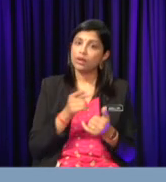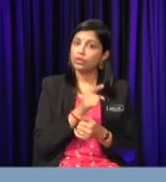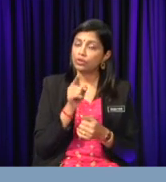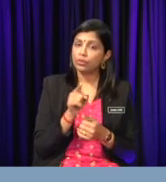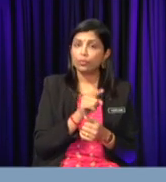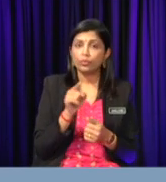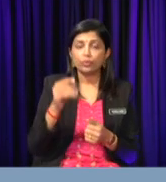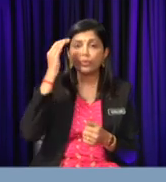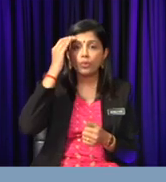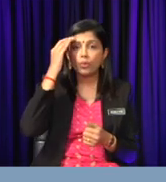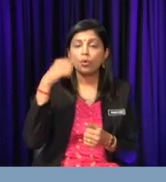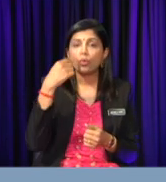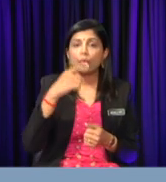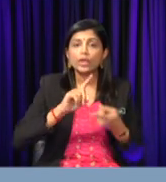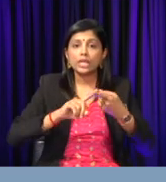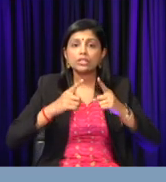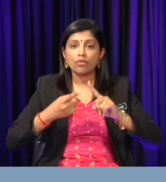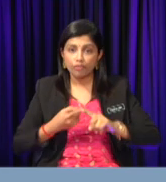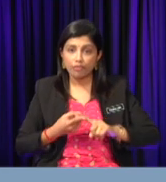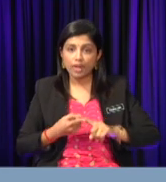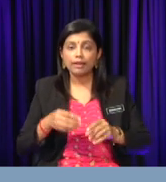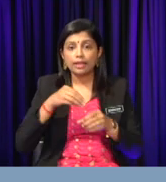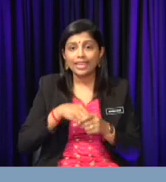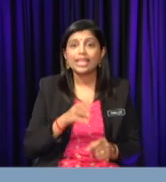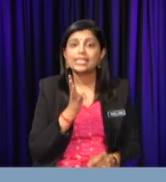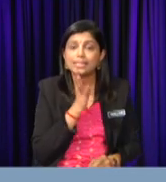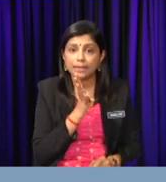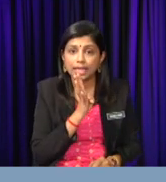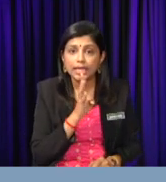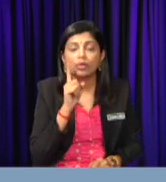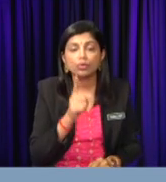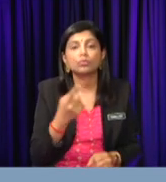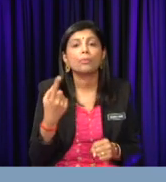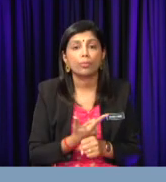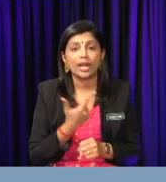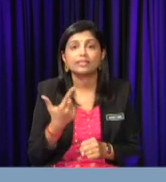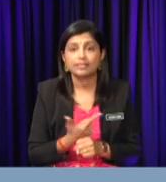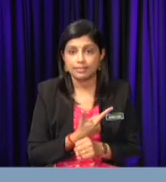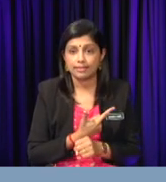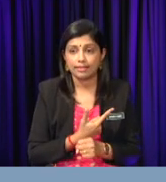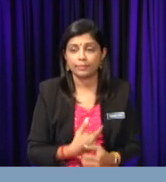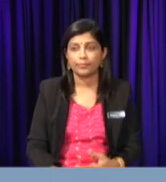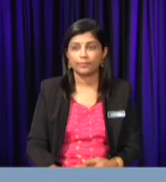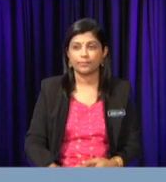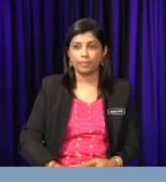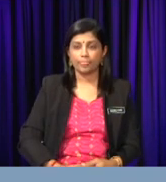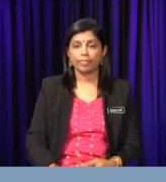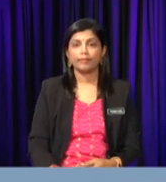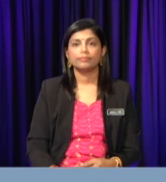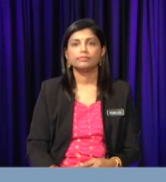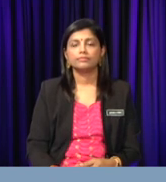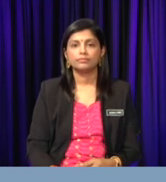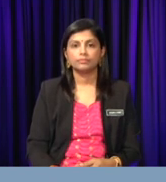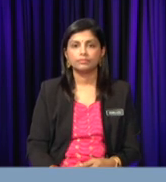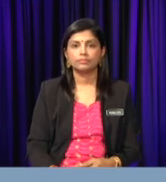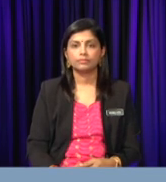on your timing. So it's quite helpful. So this is a tip for you guys out there. I'm going to repeat it again later in our last segment. It's quite